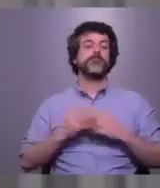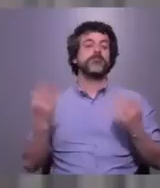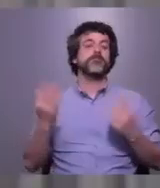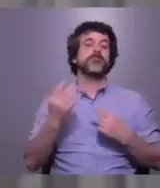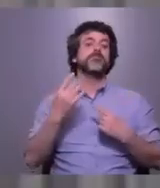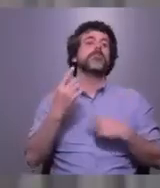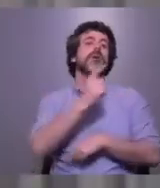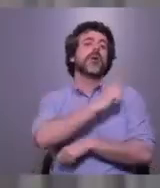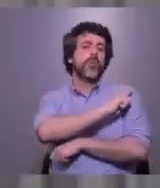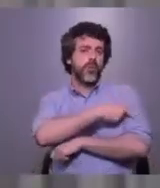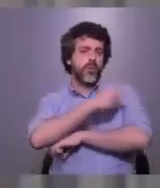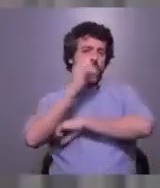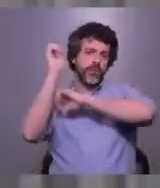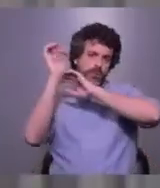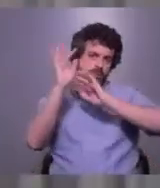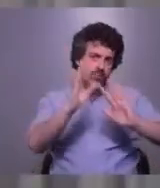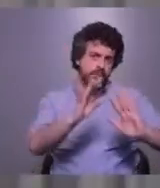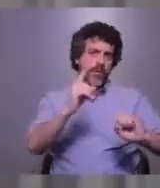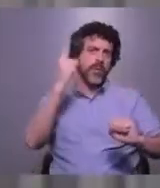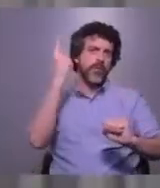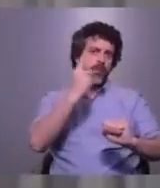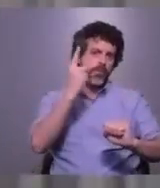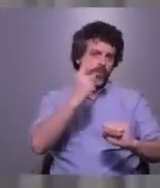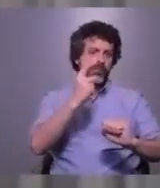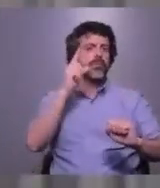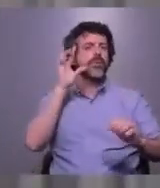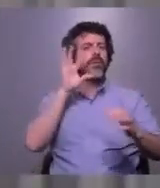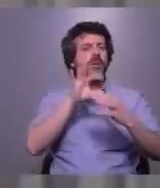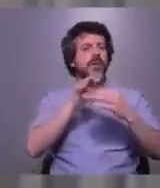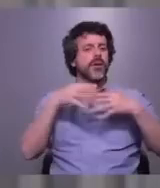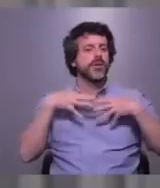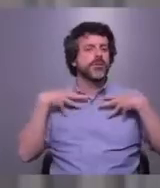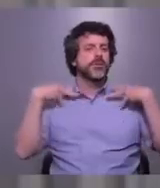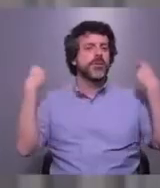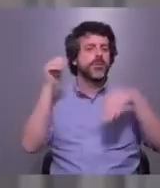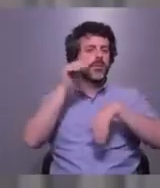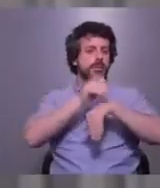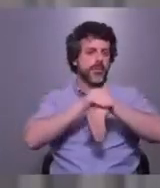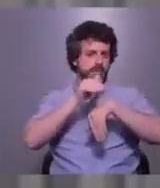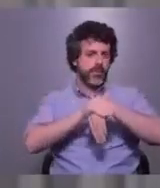them authority over unclean spirits.